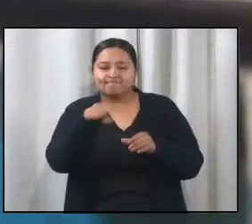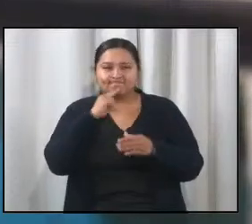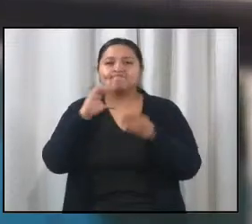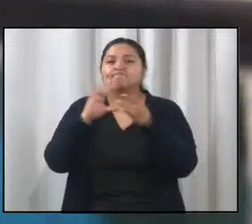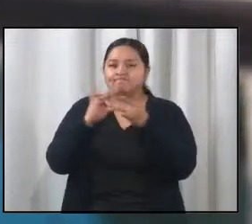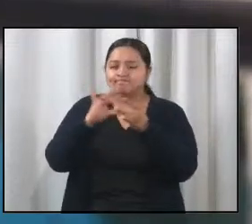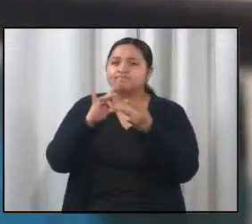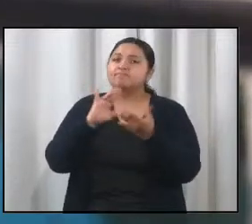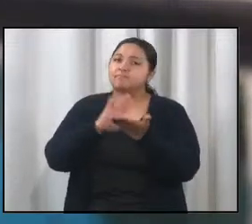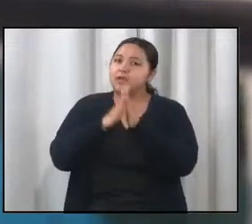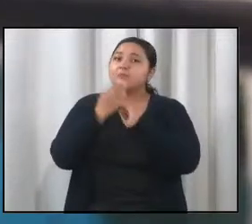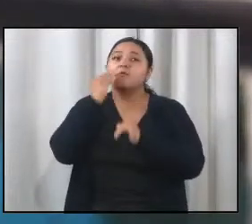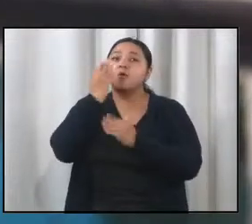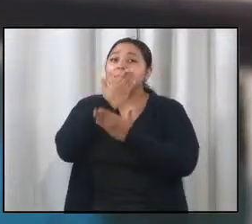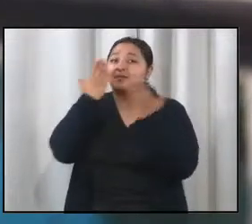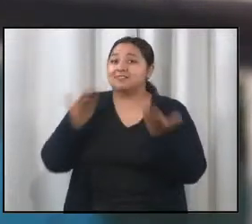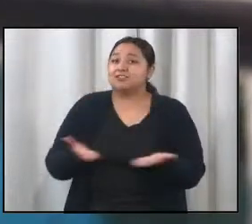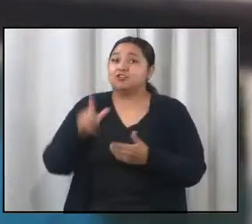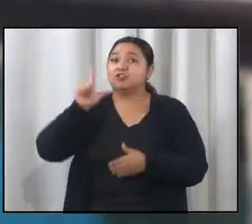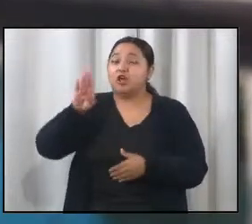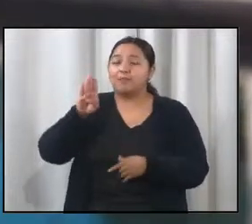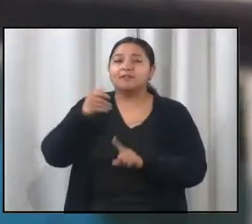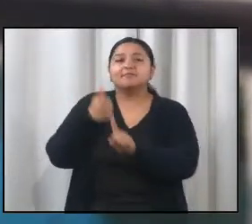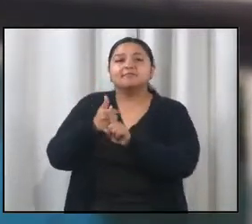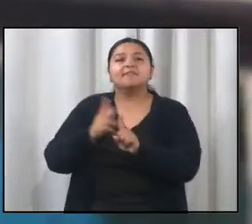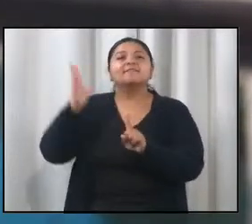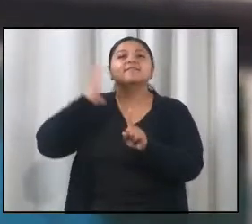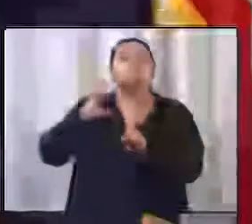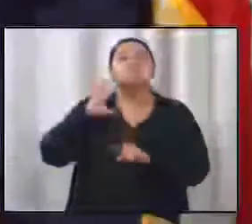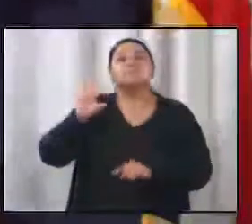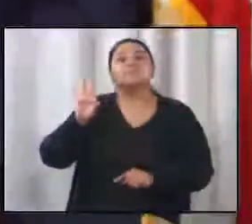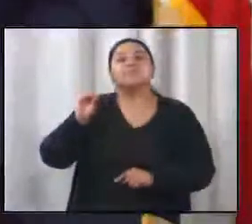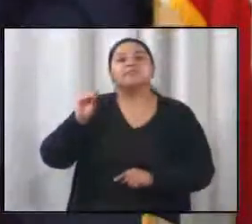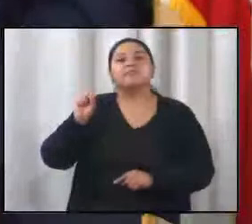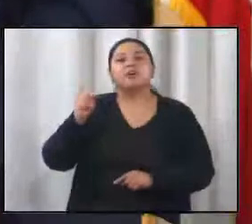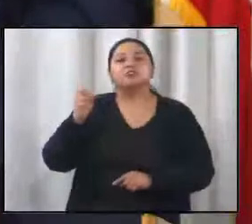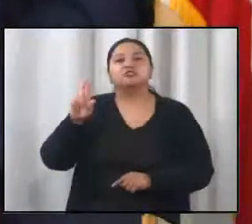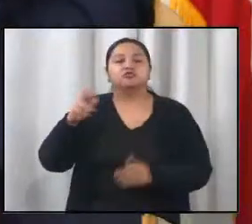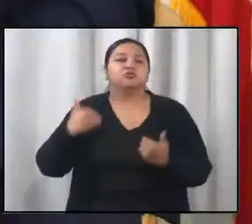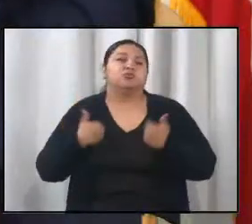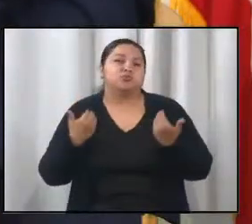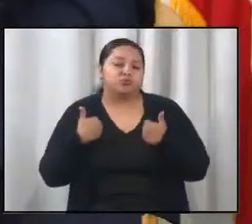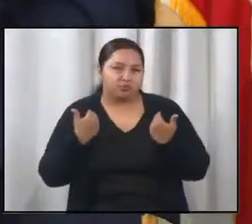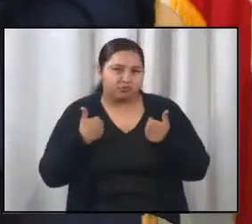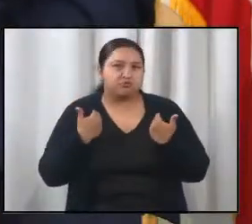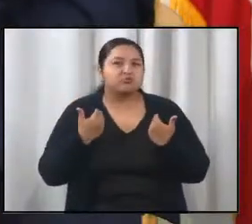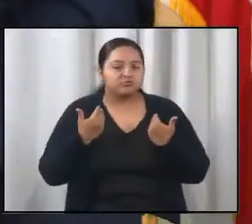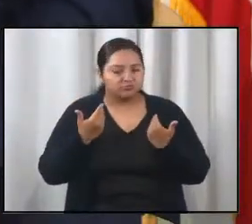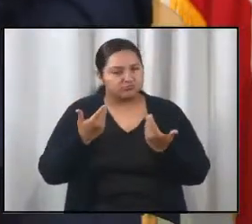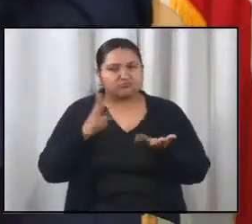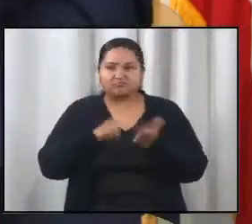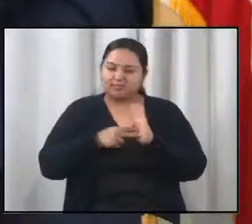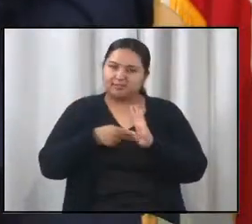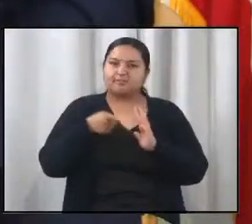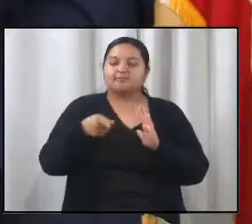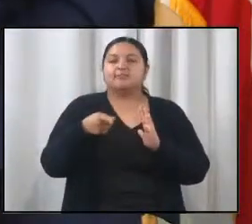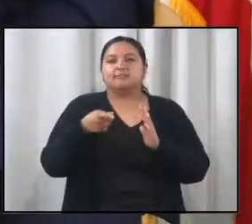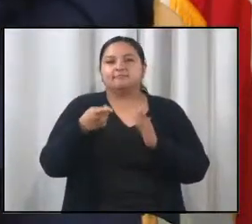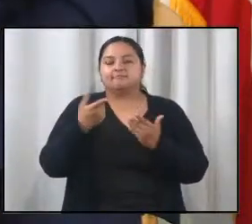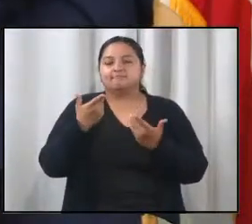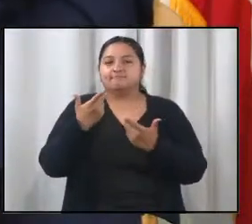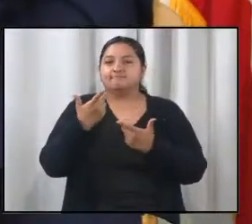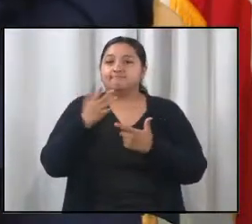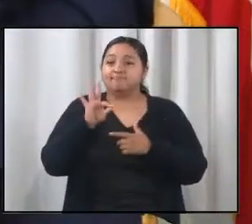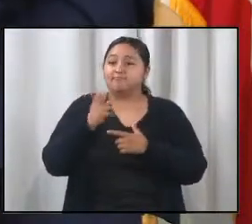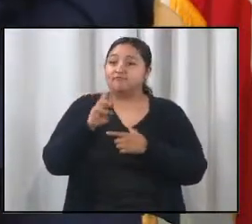homelessness in Long Beach are former foster youth. So they went through our systems. They're, struggling as they come out of the foster